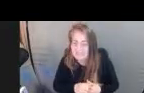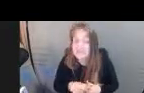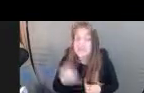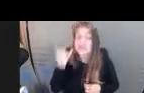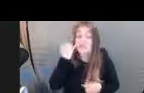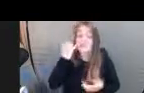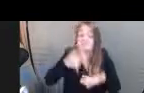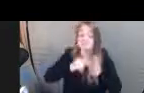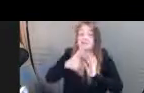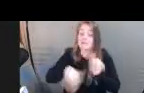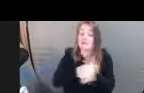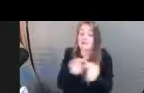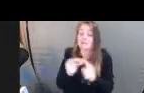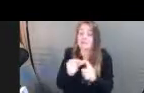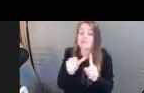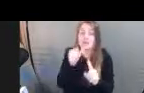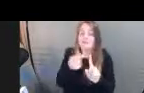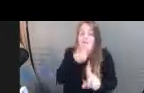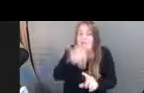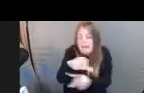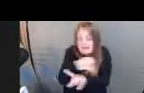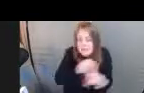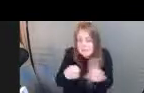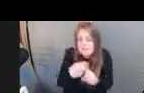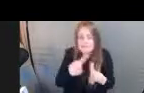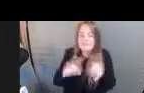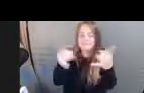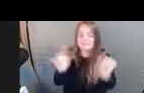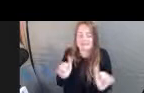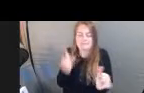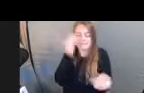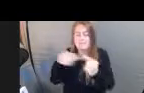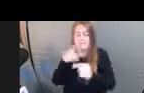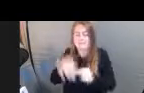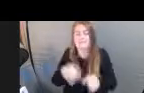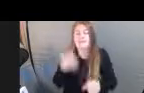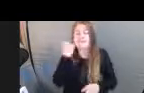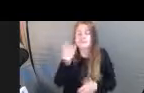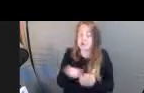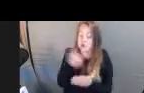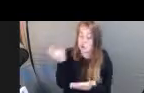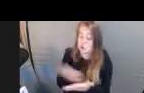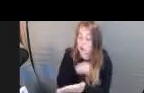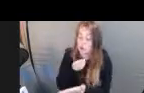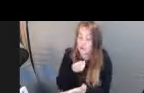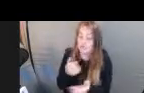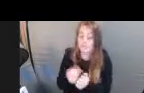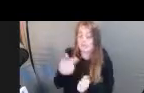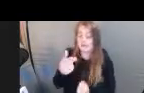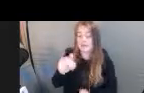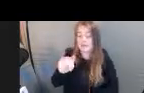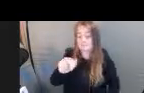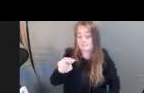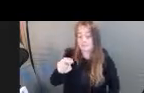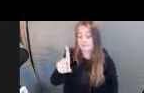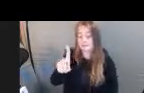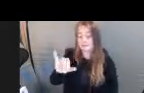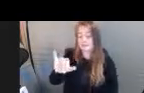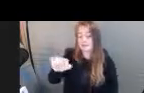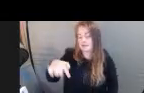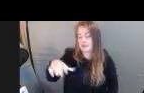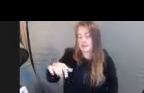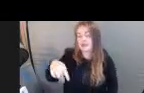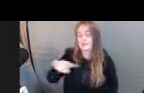term handicap don't come from that, think about it this way. If you're playing golf with a handicap, you're playing with a